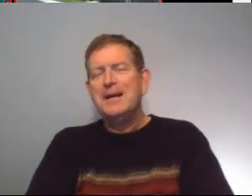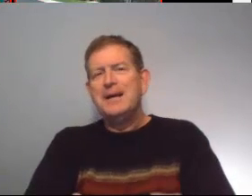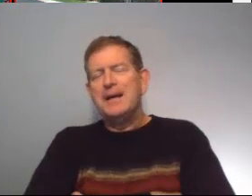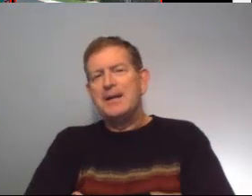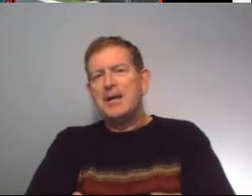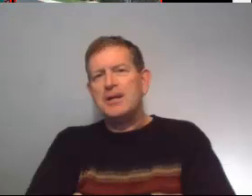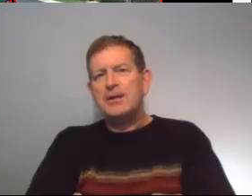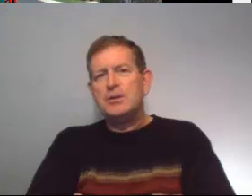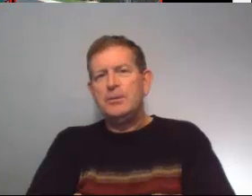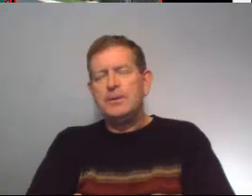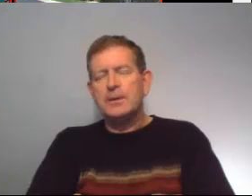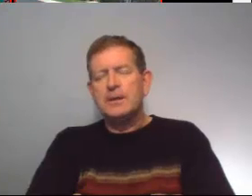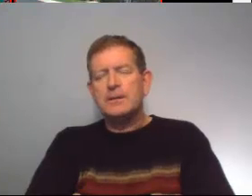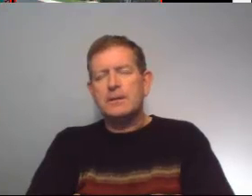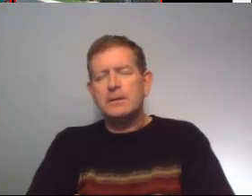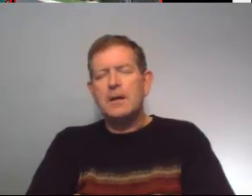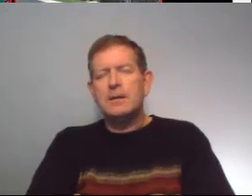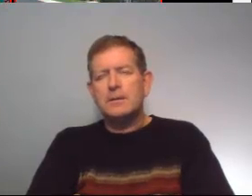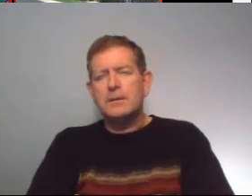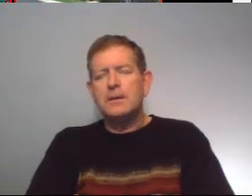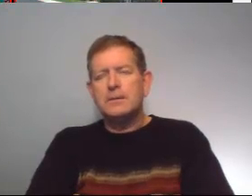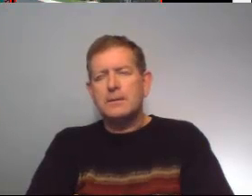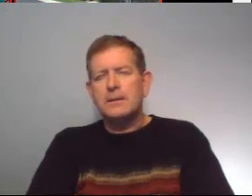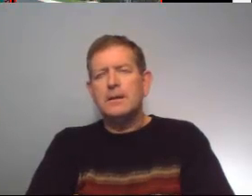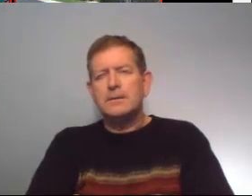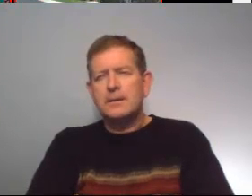true, and she would be going